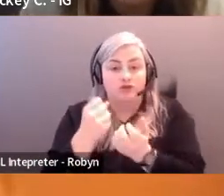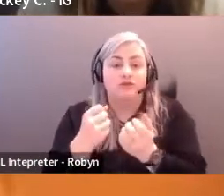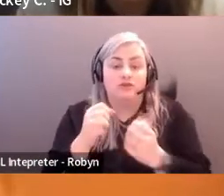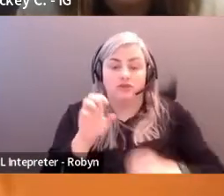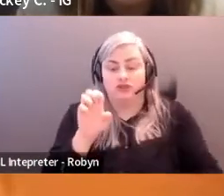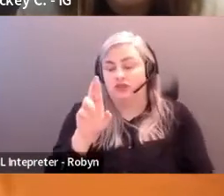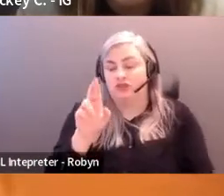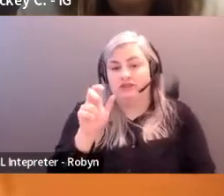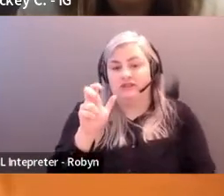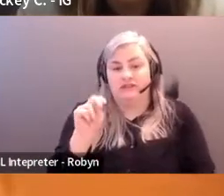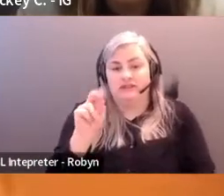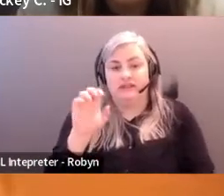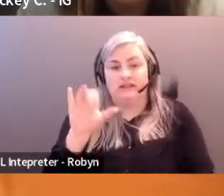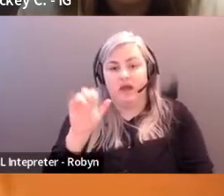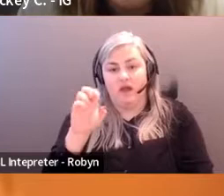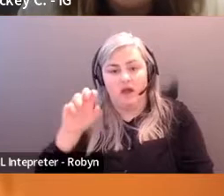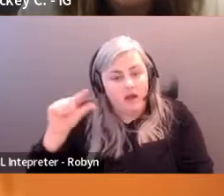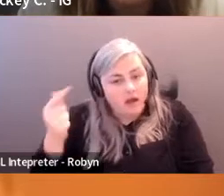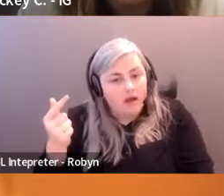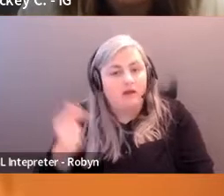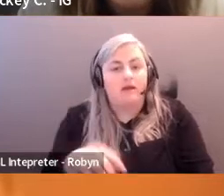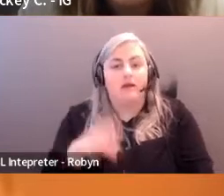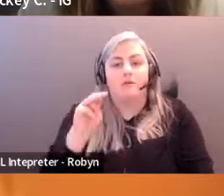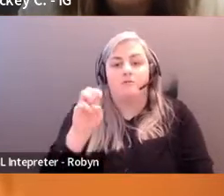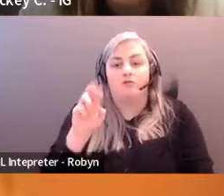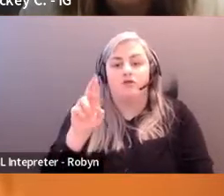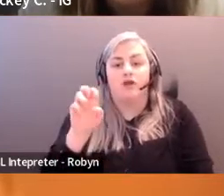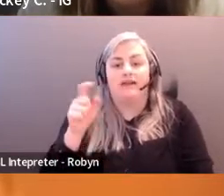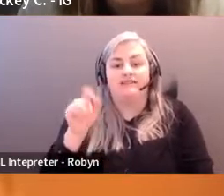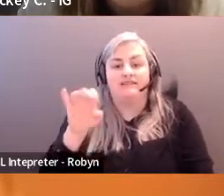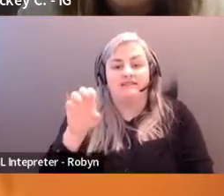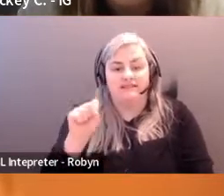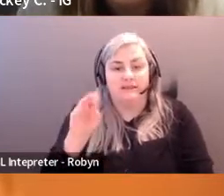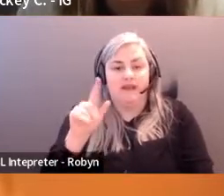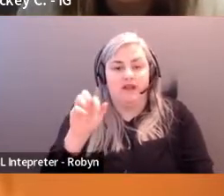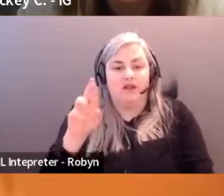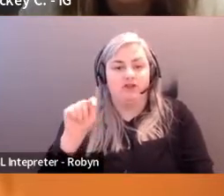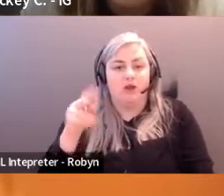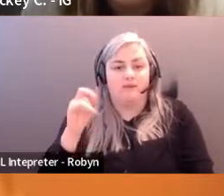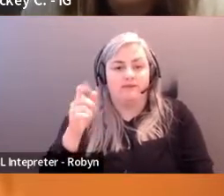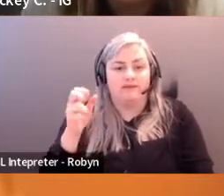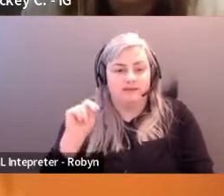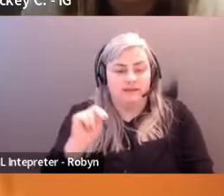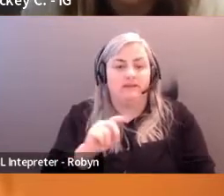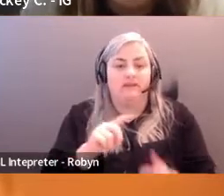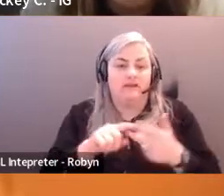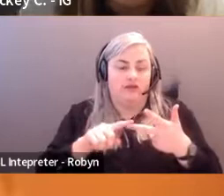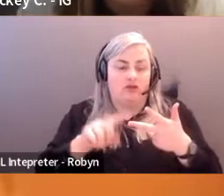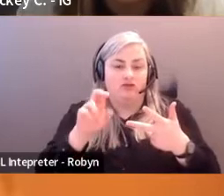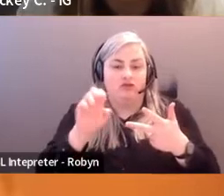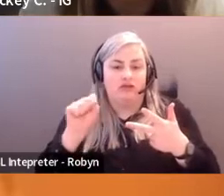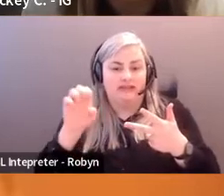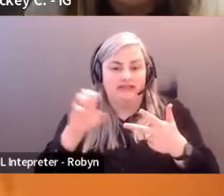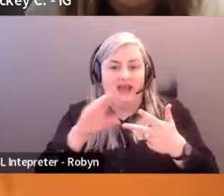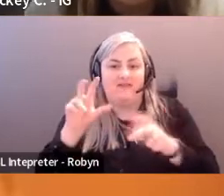Young, ISU Software Corps, Marexis, Miller Thompson, OKR Financial, Reese Informatica, Invest in Guelph,